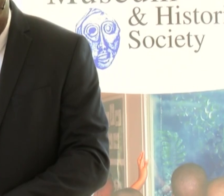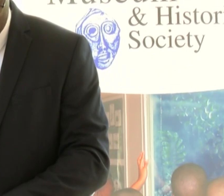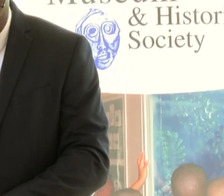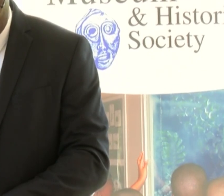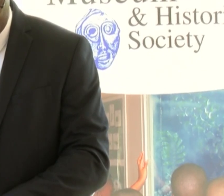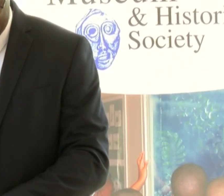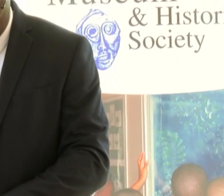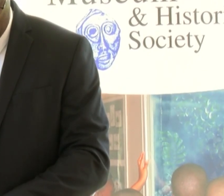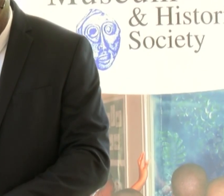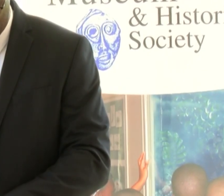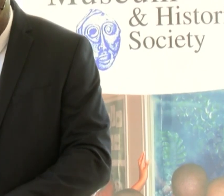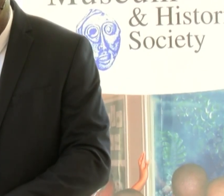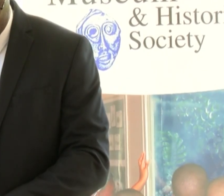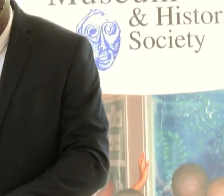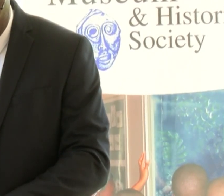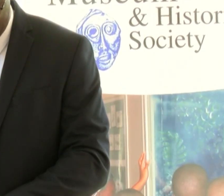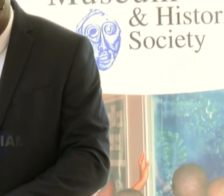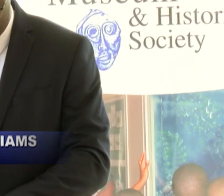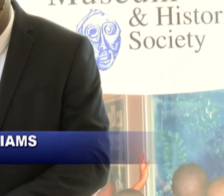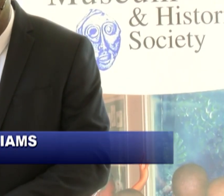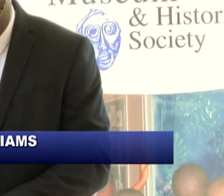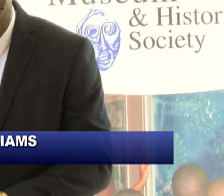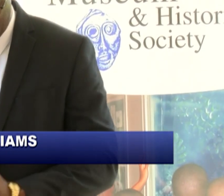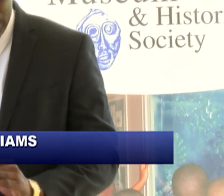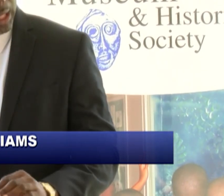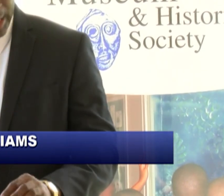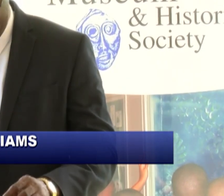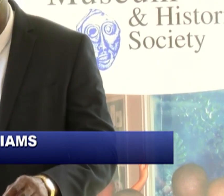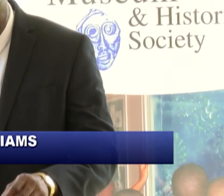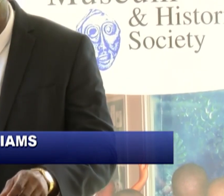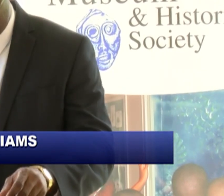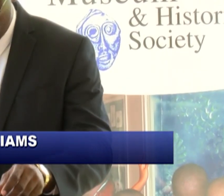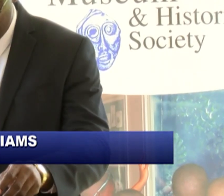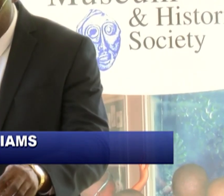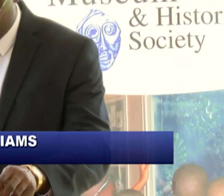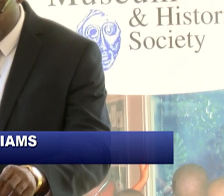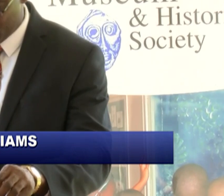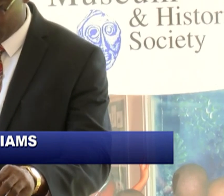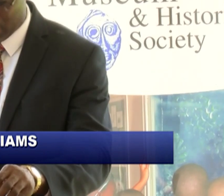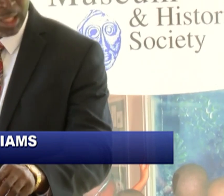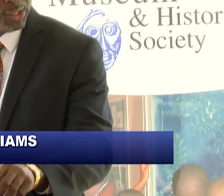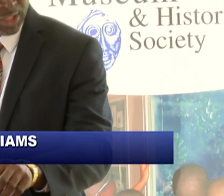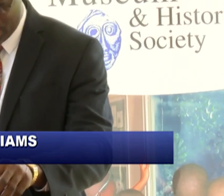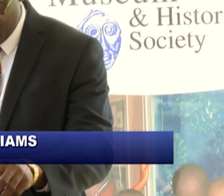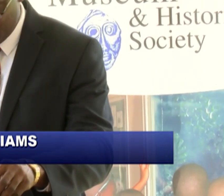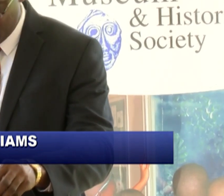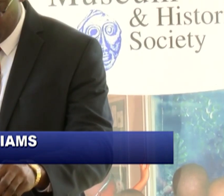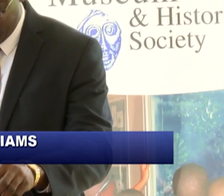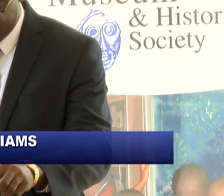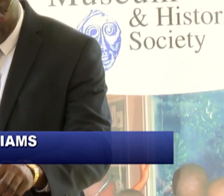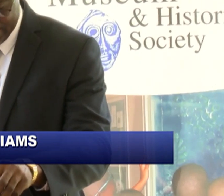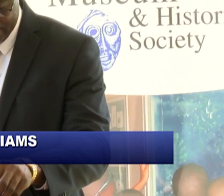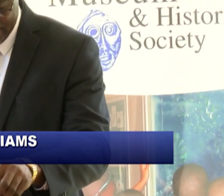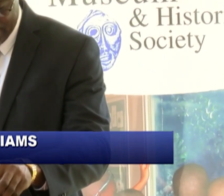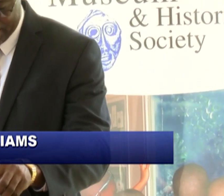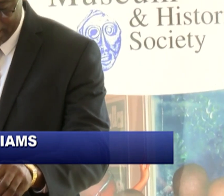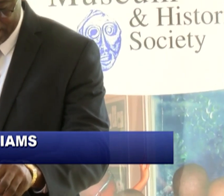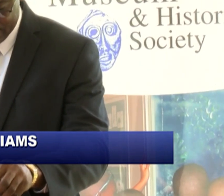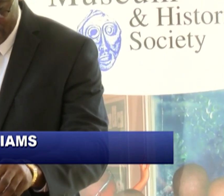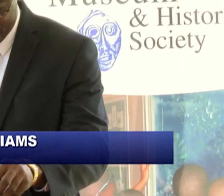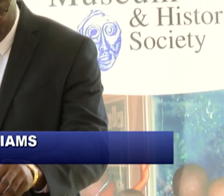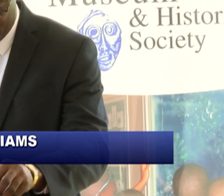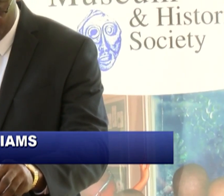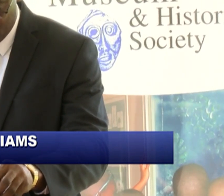one that ensures that all students are led to embrace knowledge, culture, identity,